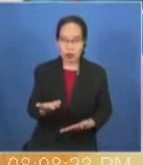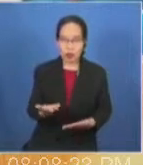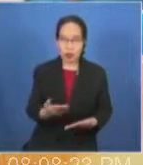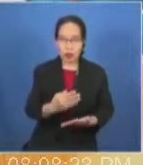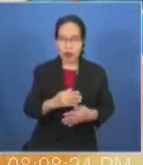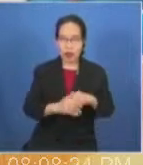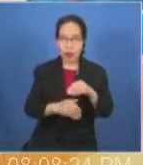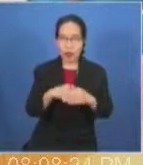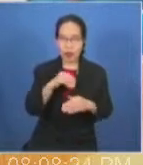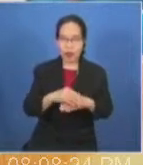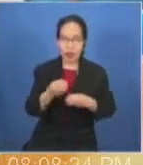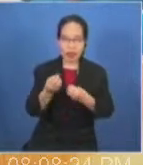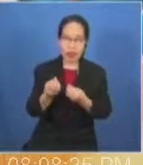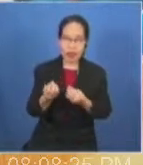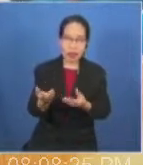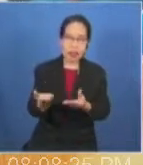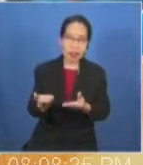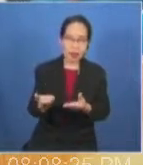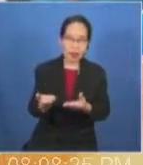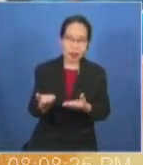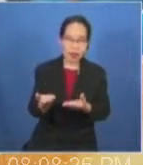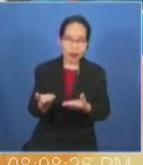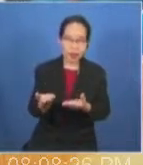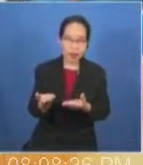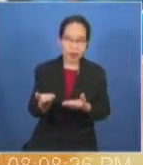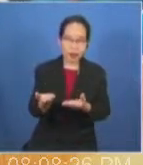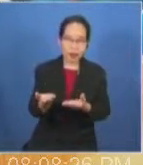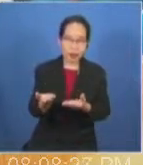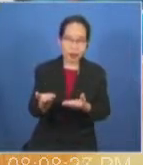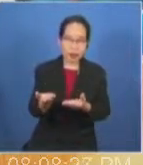If you could afford it and you could give